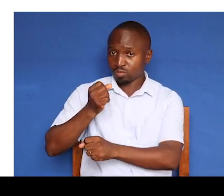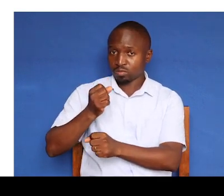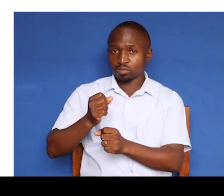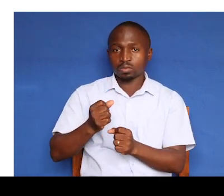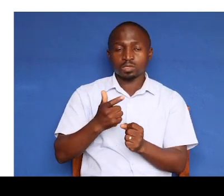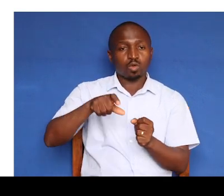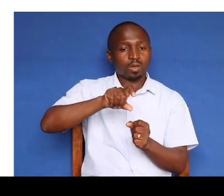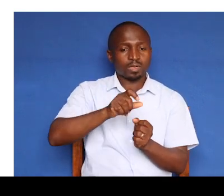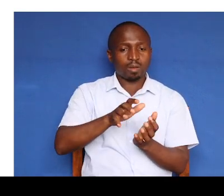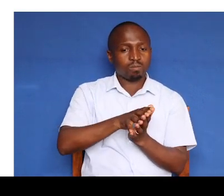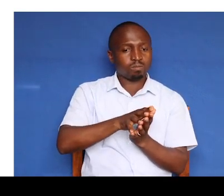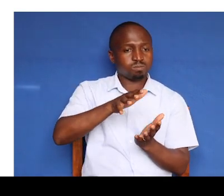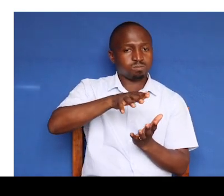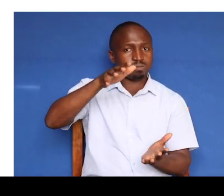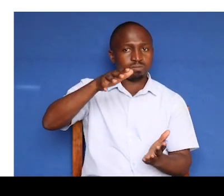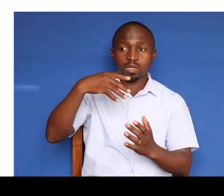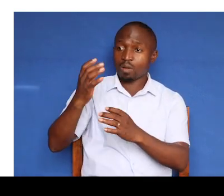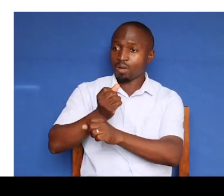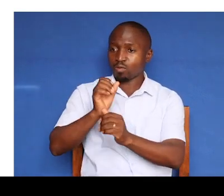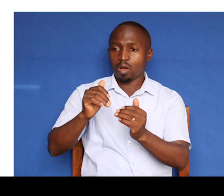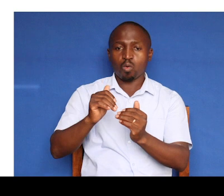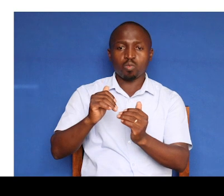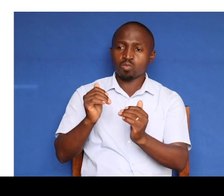income gap or inequality?